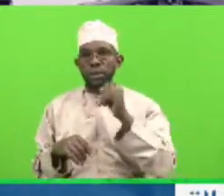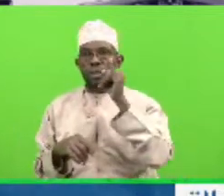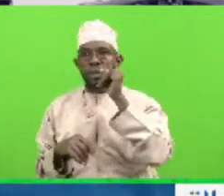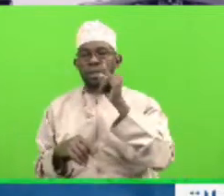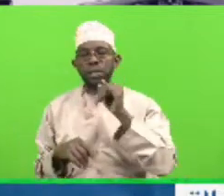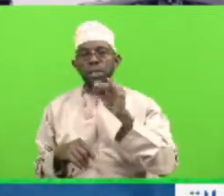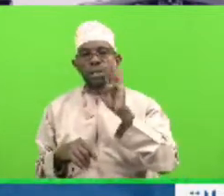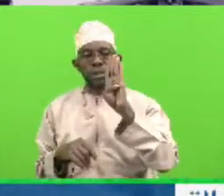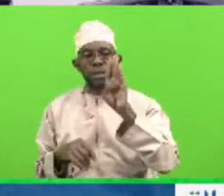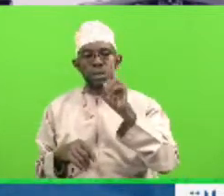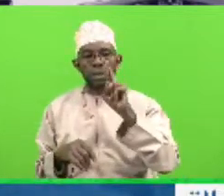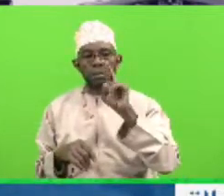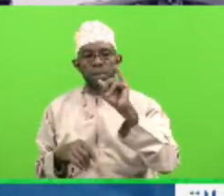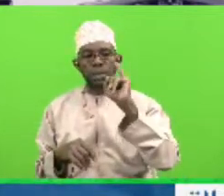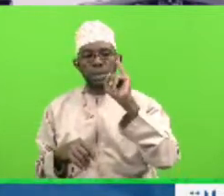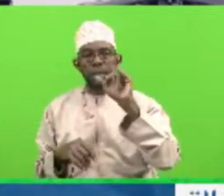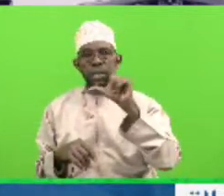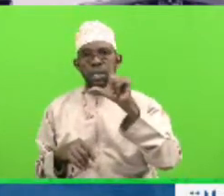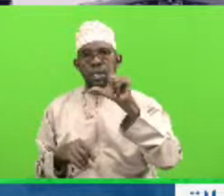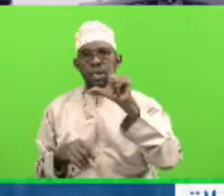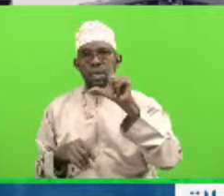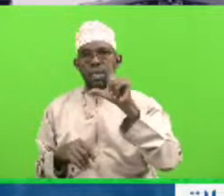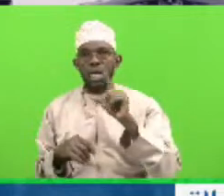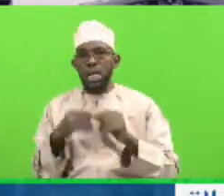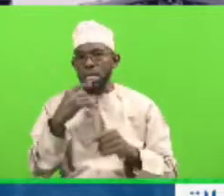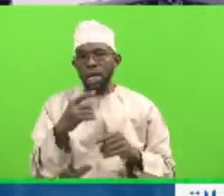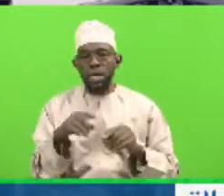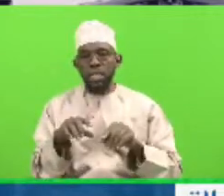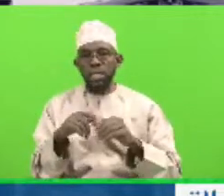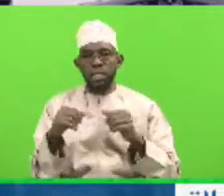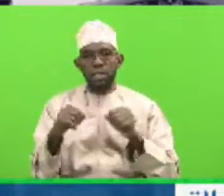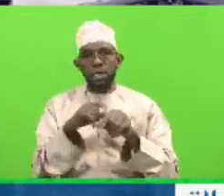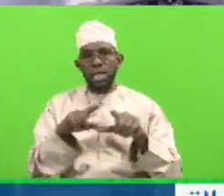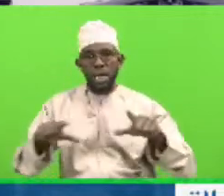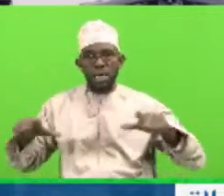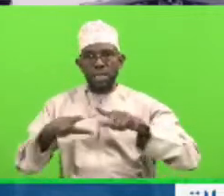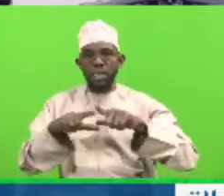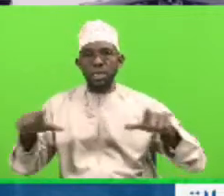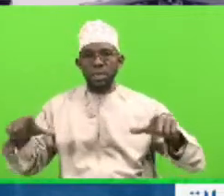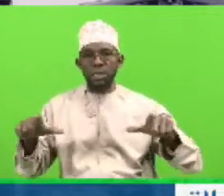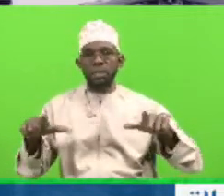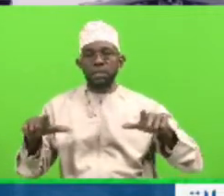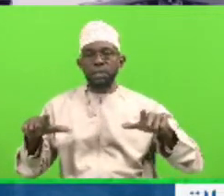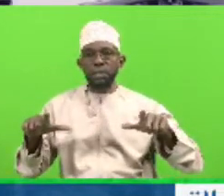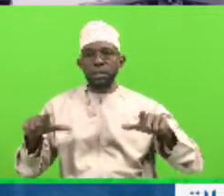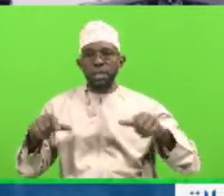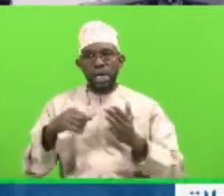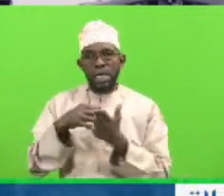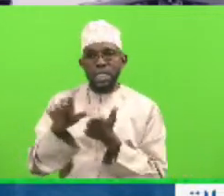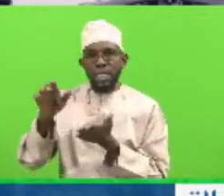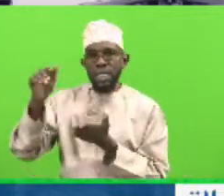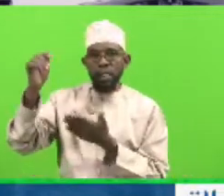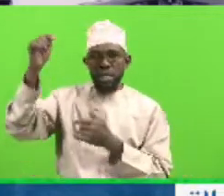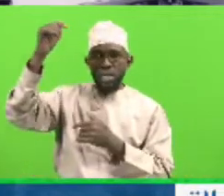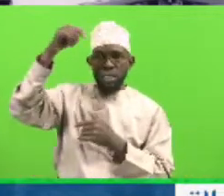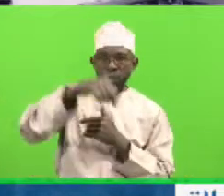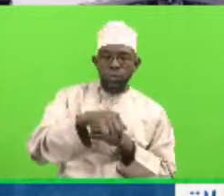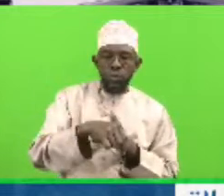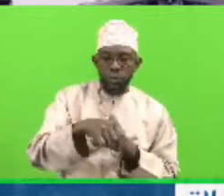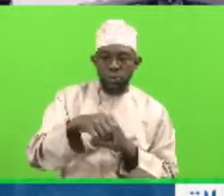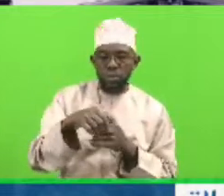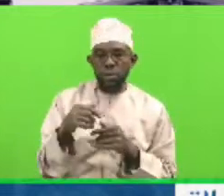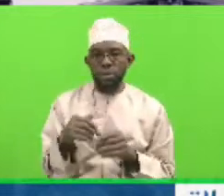the verse on their destruction, Allah talks about their land and also talks about sending down